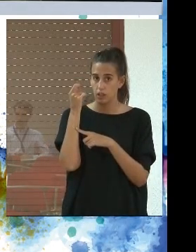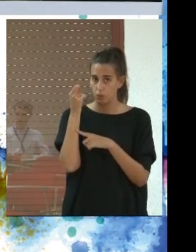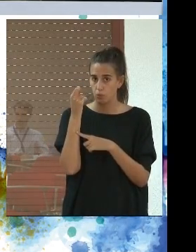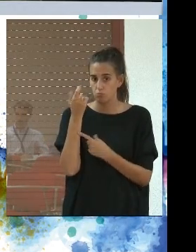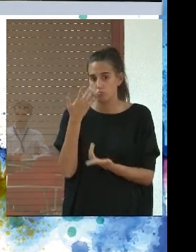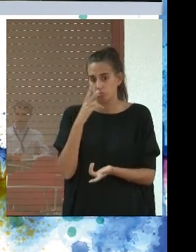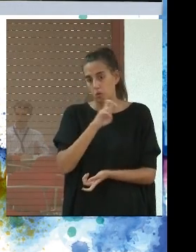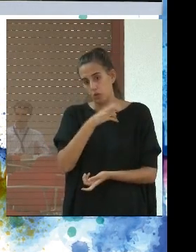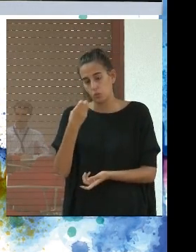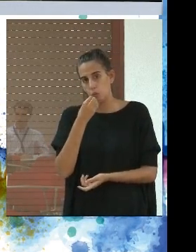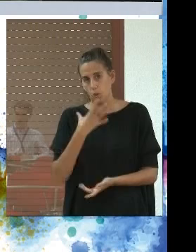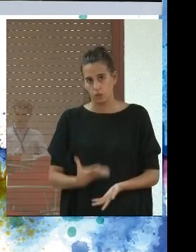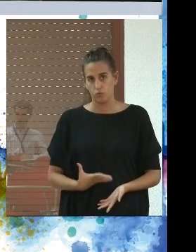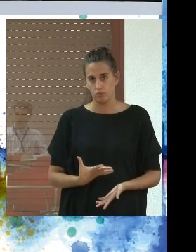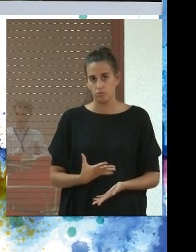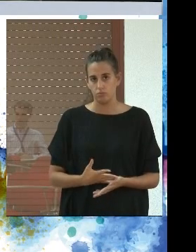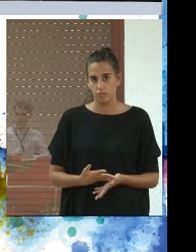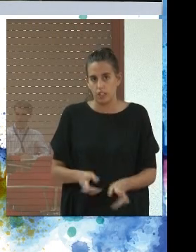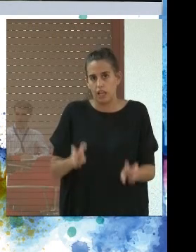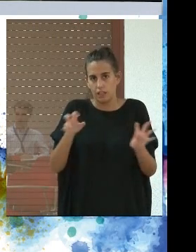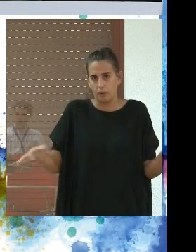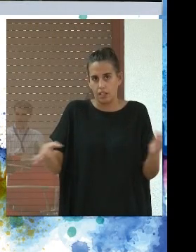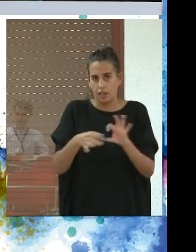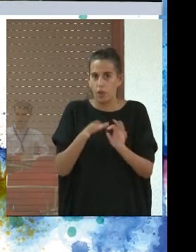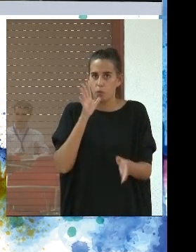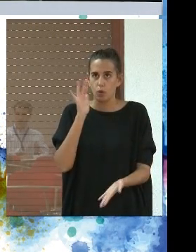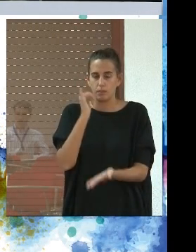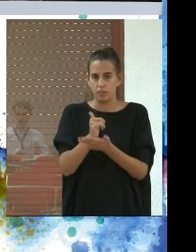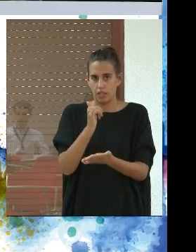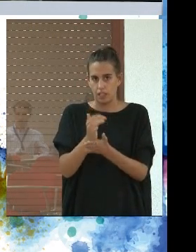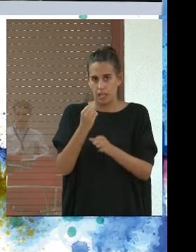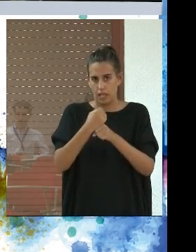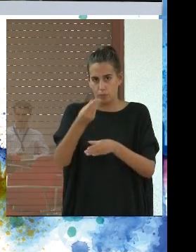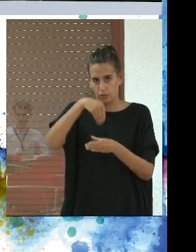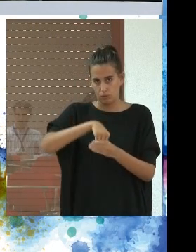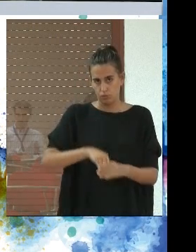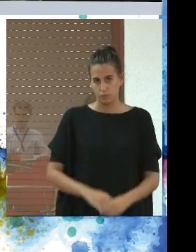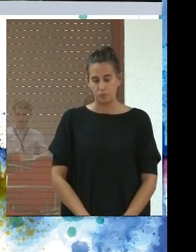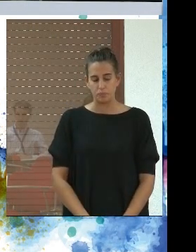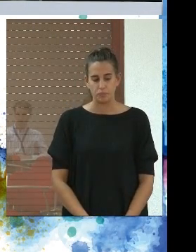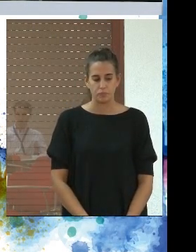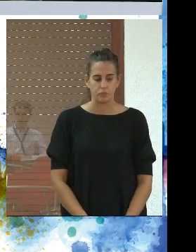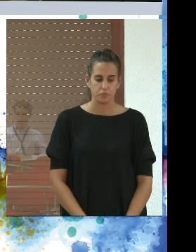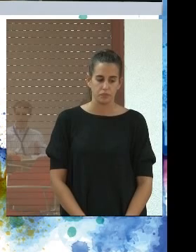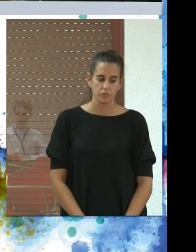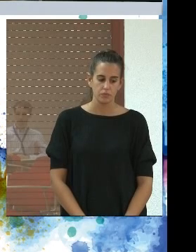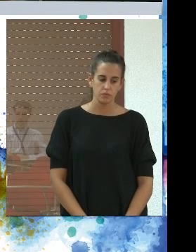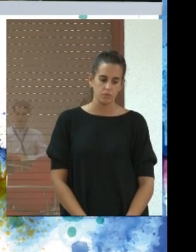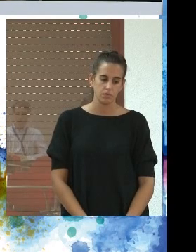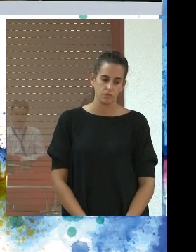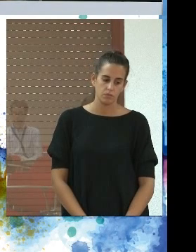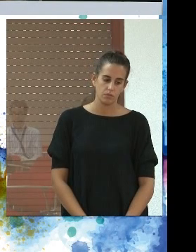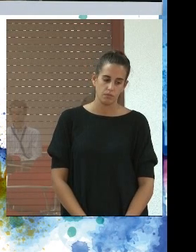animalzinho. we have been able to get results in these lab